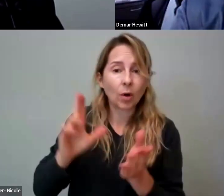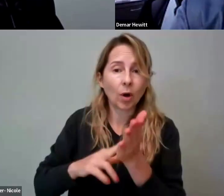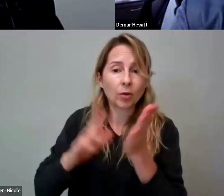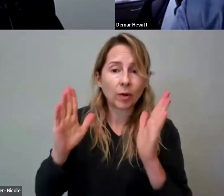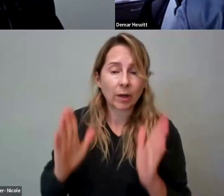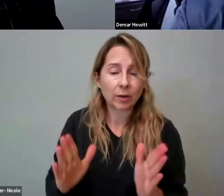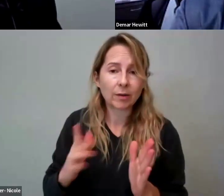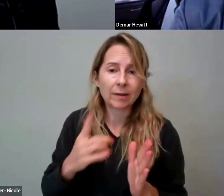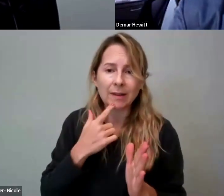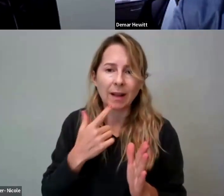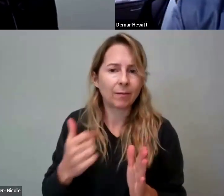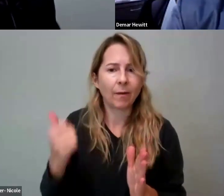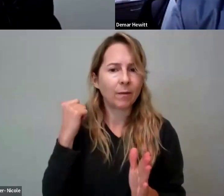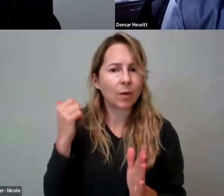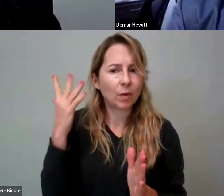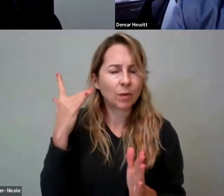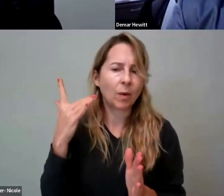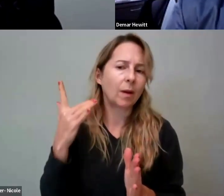human rights complaint?